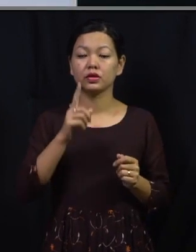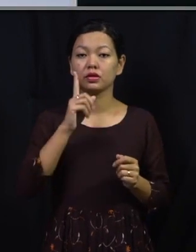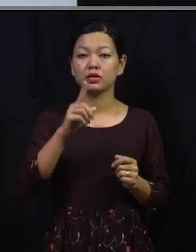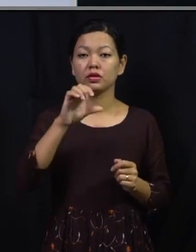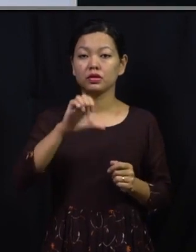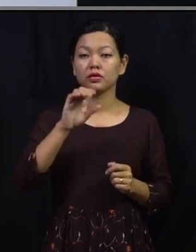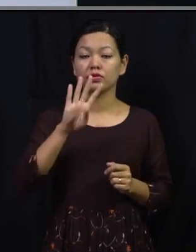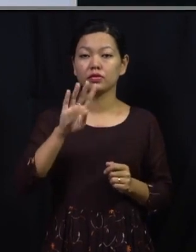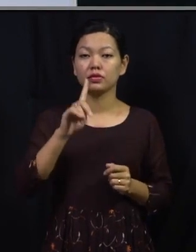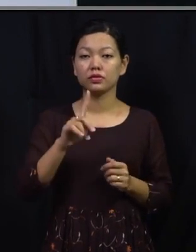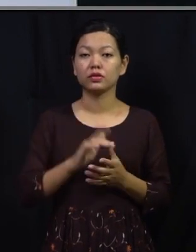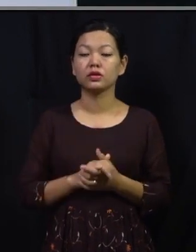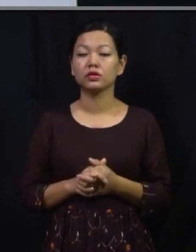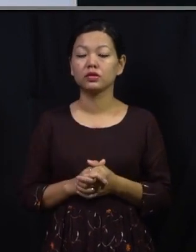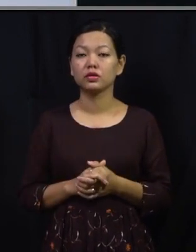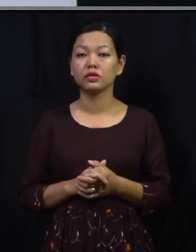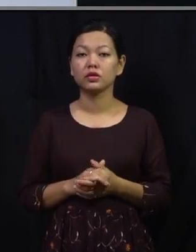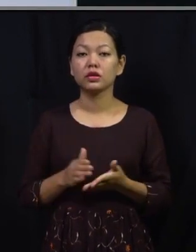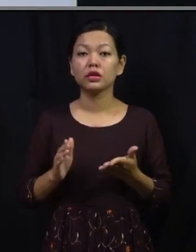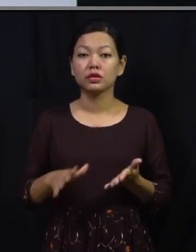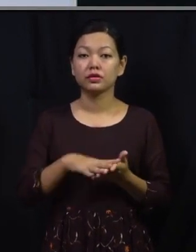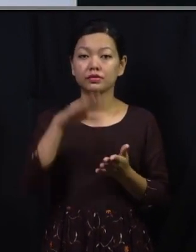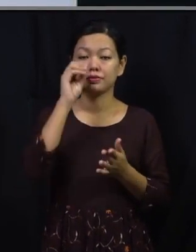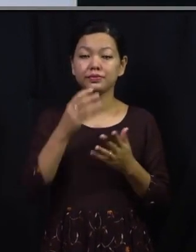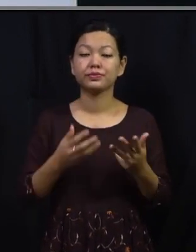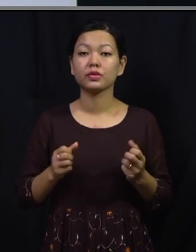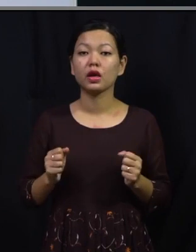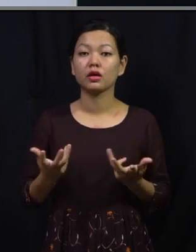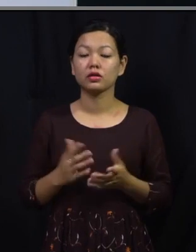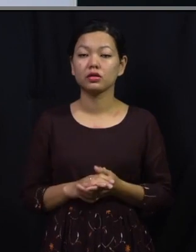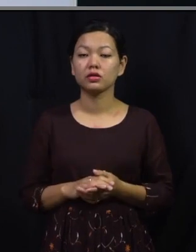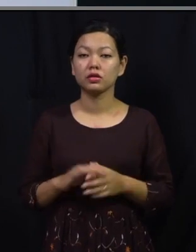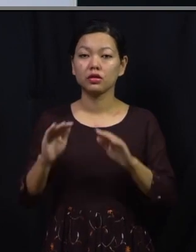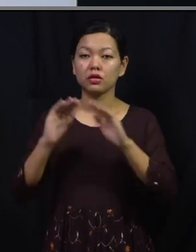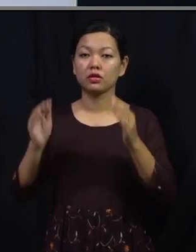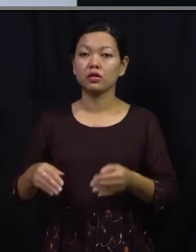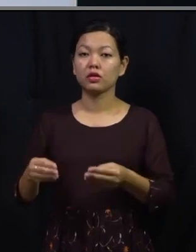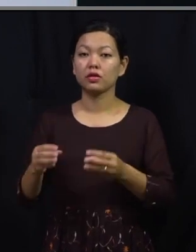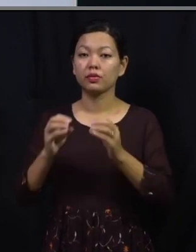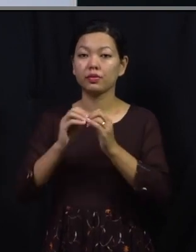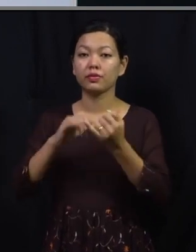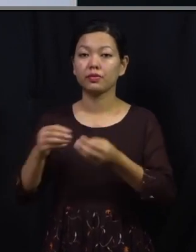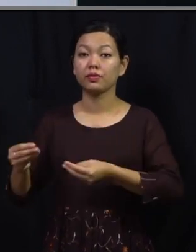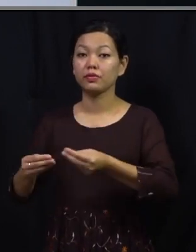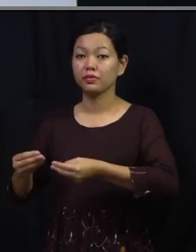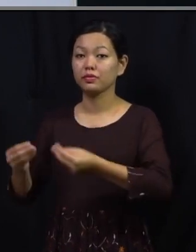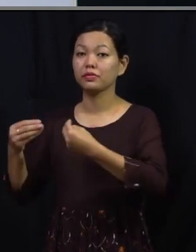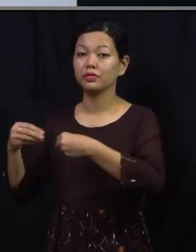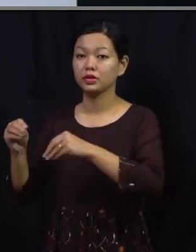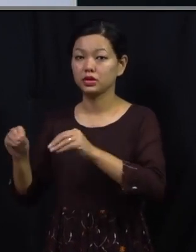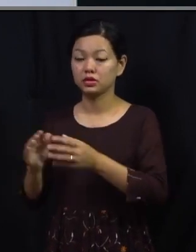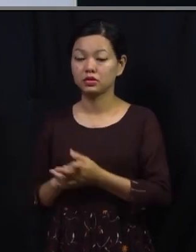In accounting, we will learn how a business runs and how a firm manages its assets